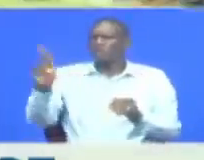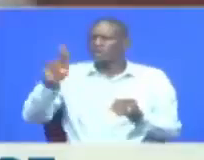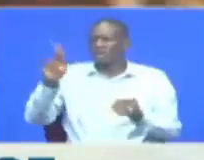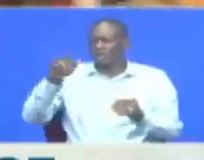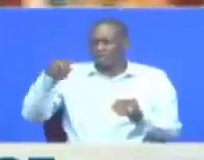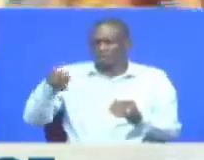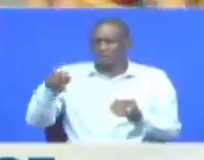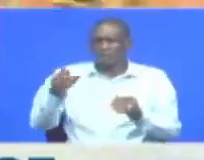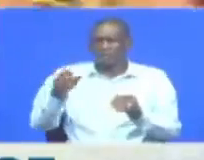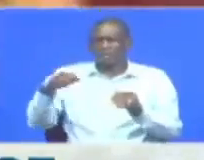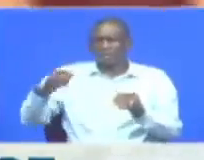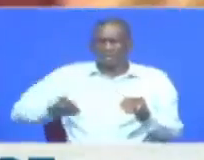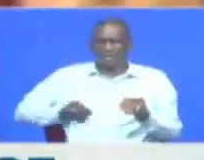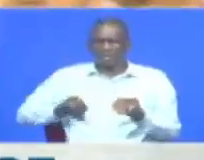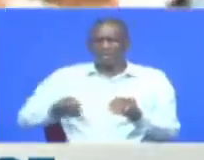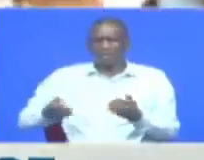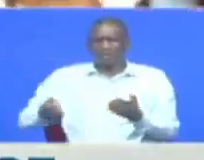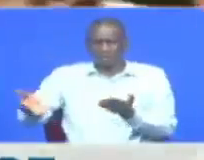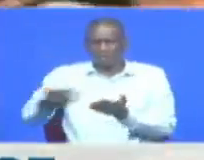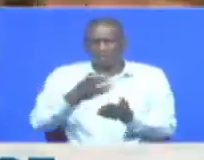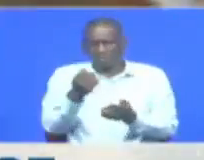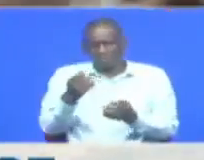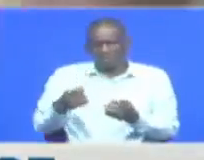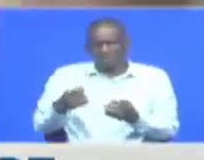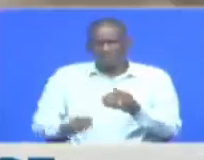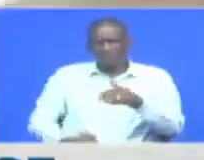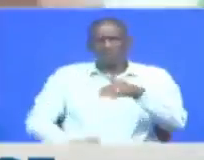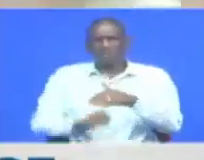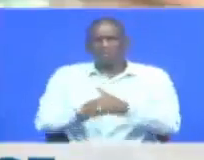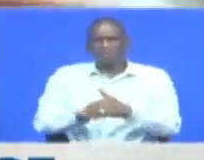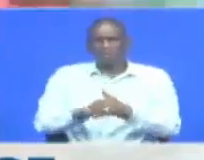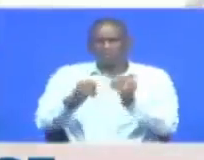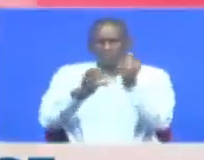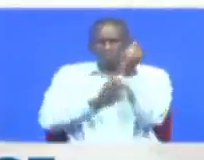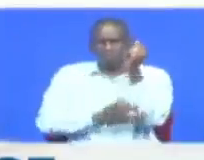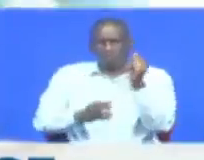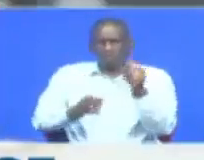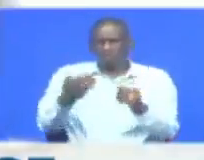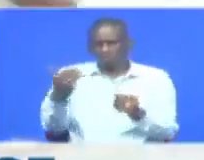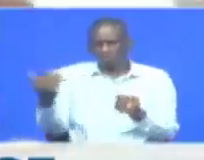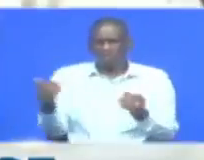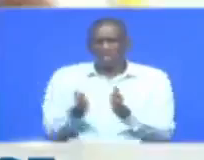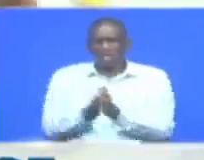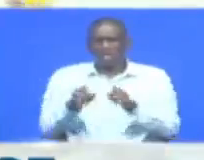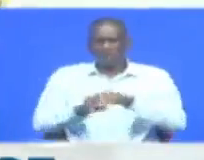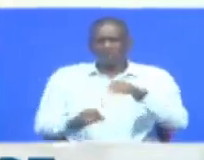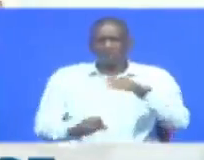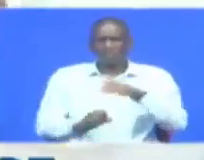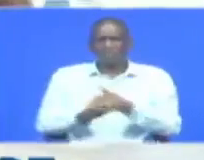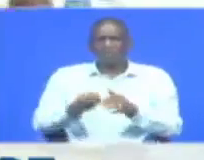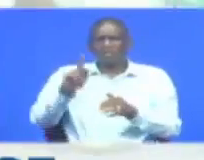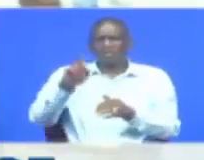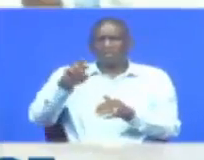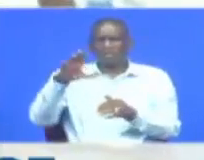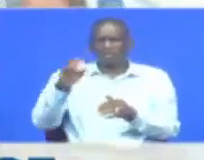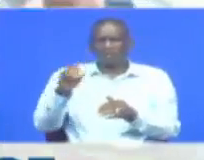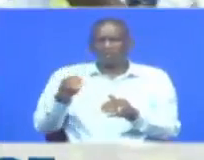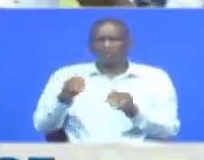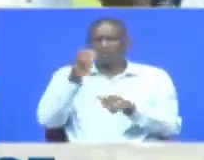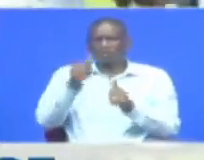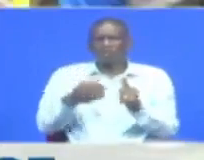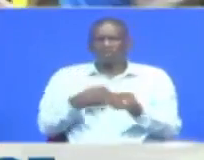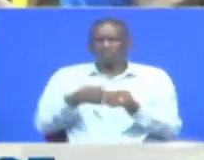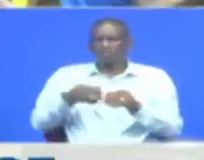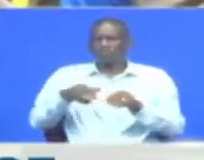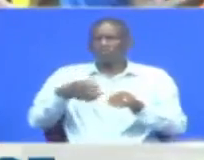money to pay for school fees for needy students, as well as championing for conservation in Kerio Valley area, which is prone to